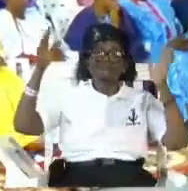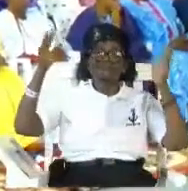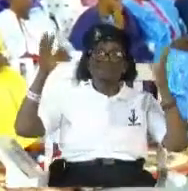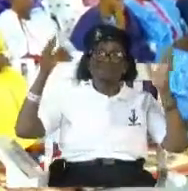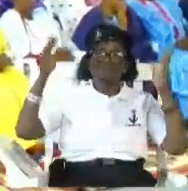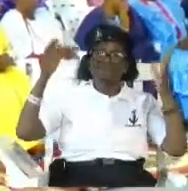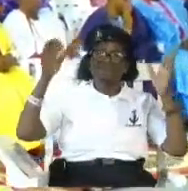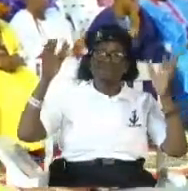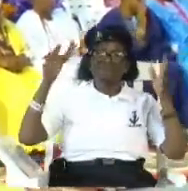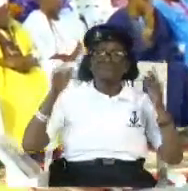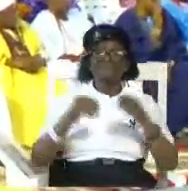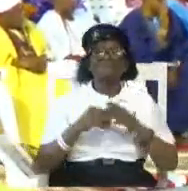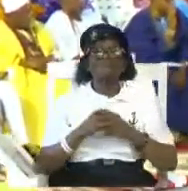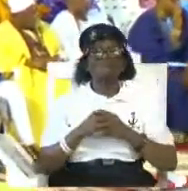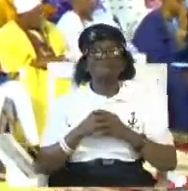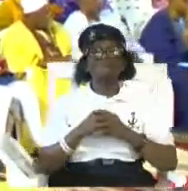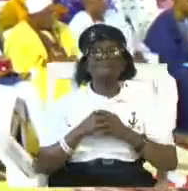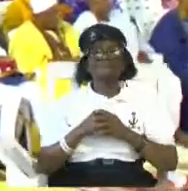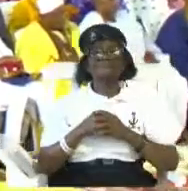Okay.